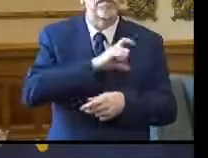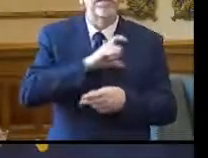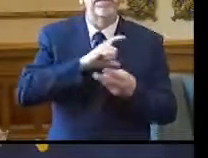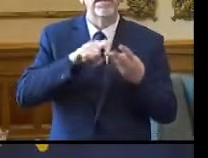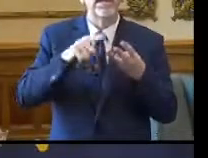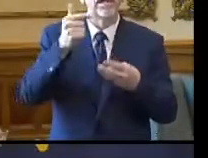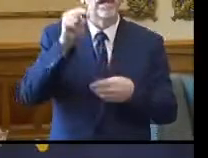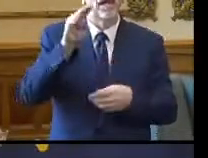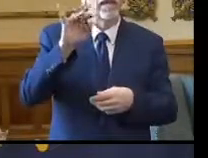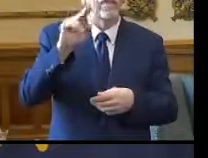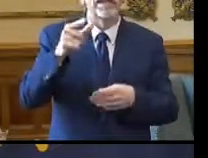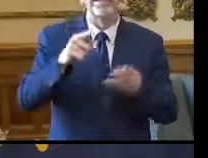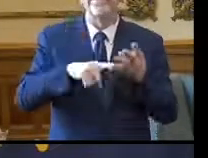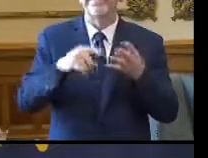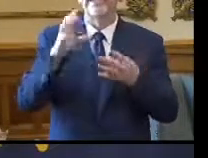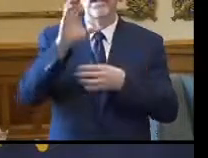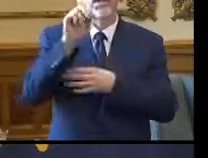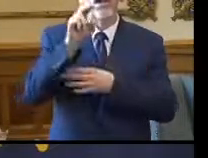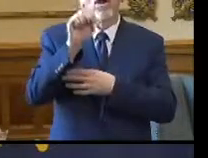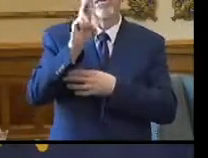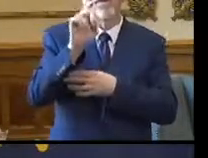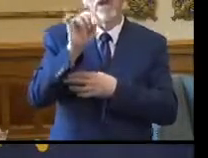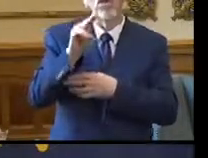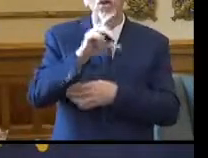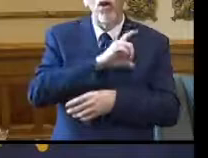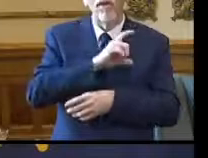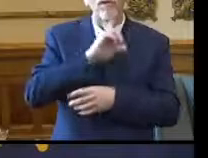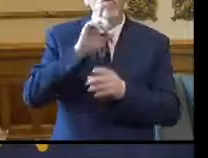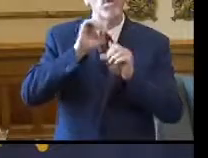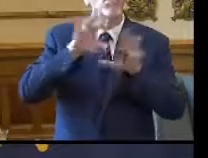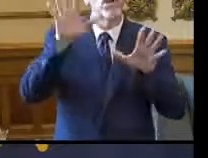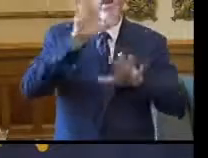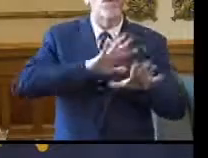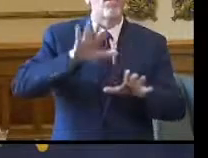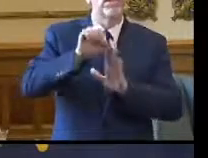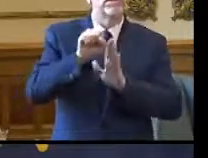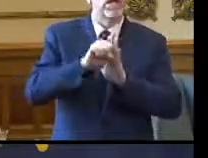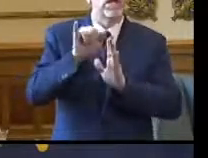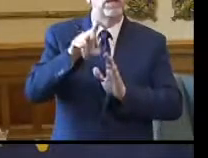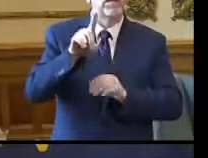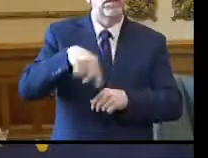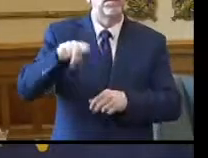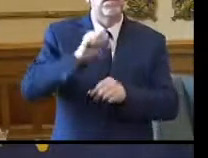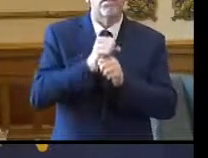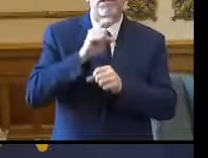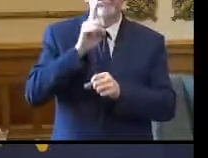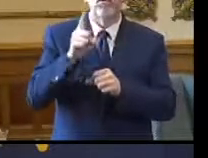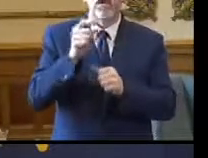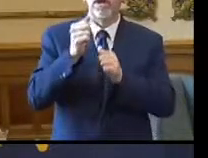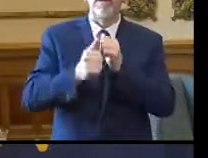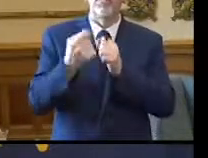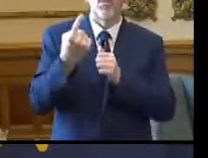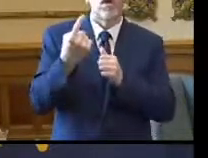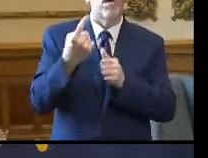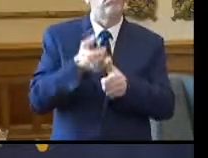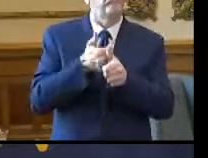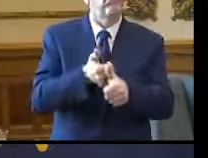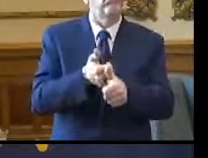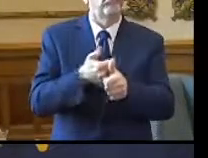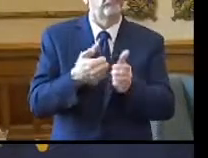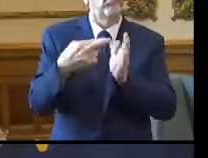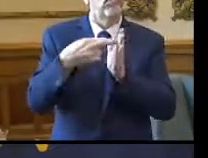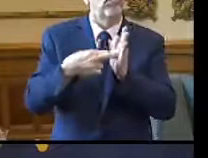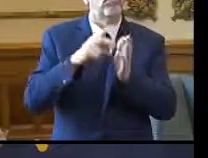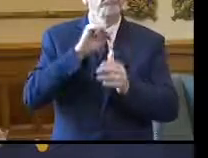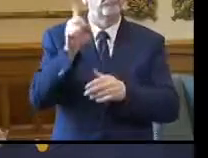our conservation officers. They'll be spread out statewide, making sure that we're all, again,